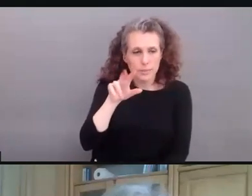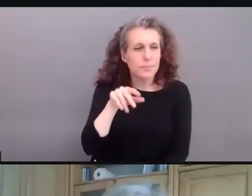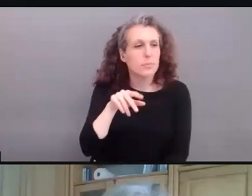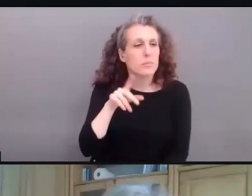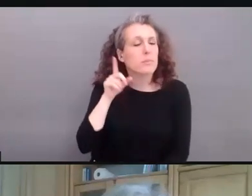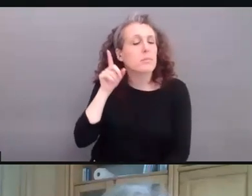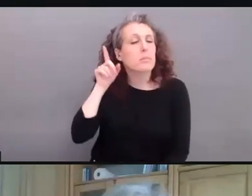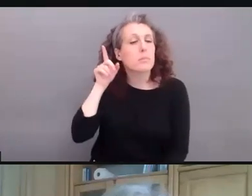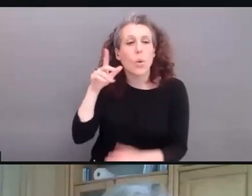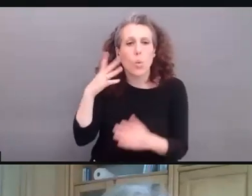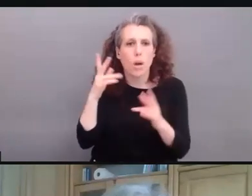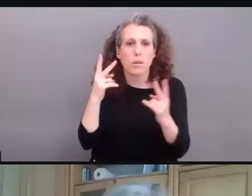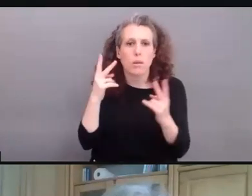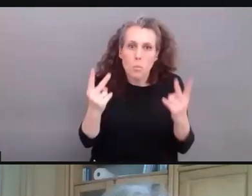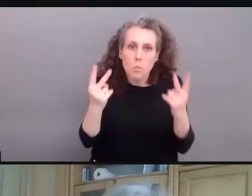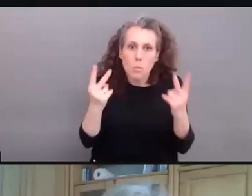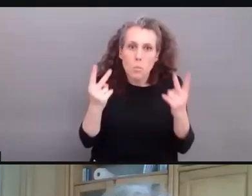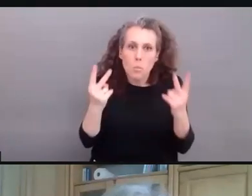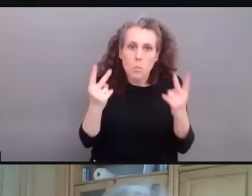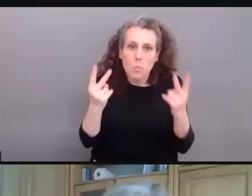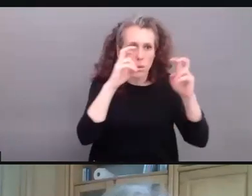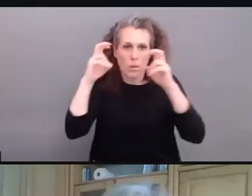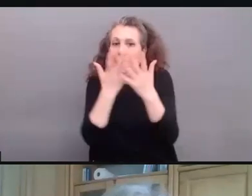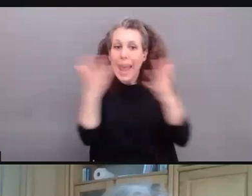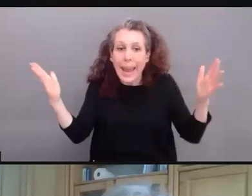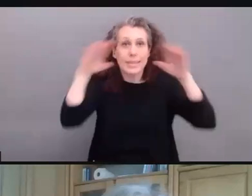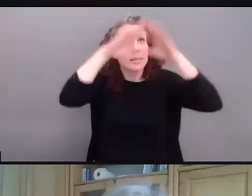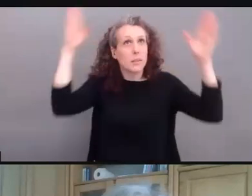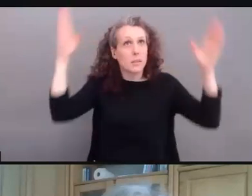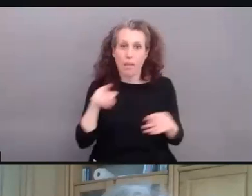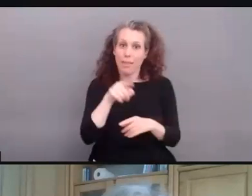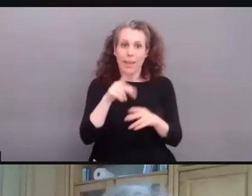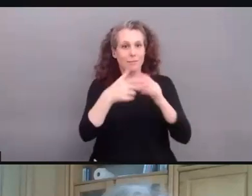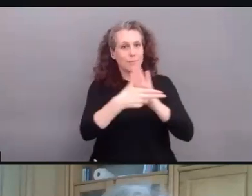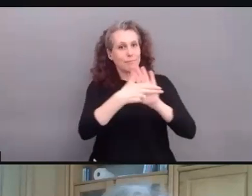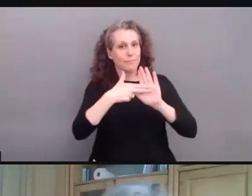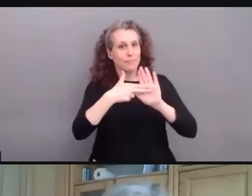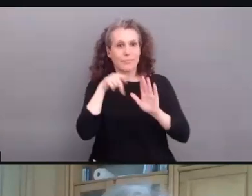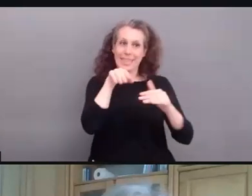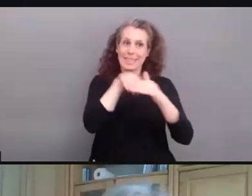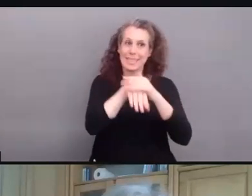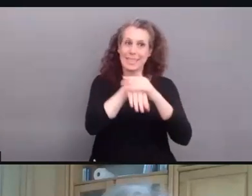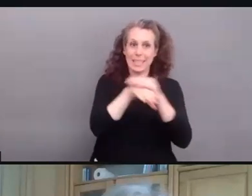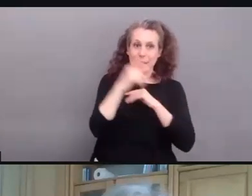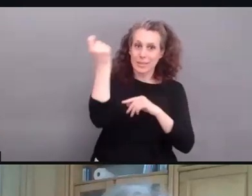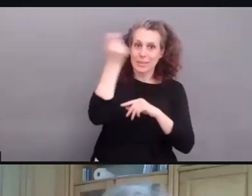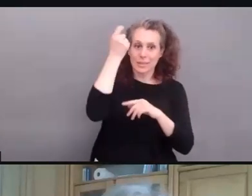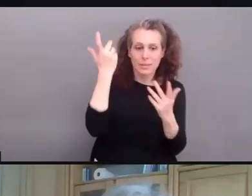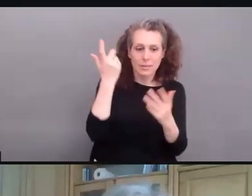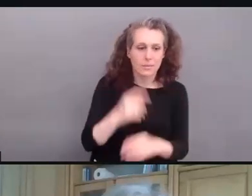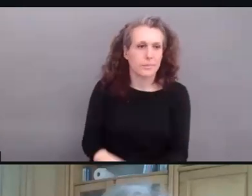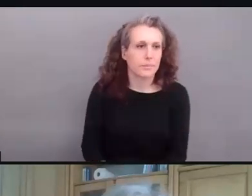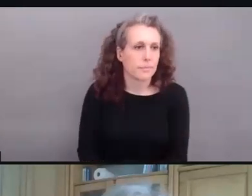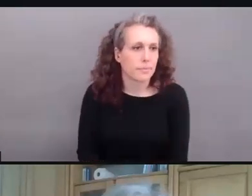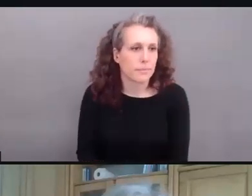key areas for an accessible built environment, which with the intention that the architect or